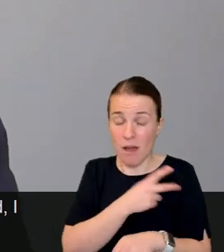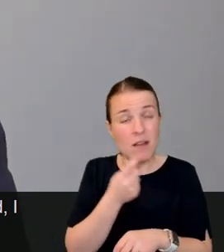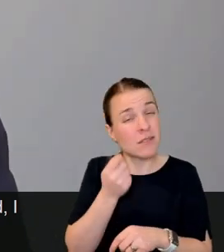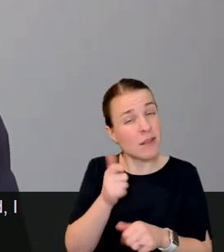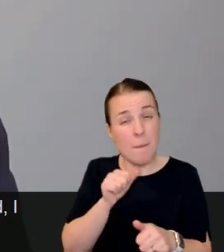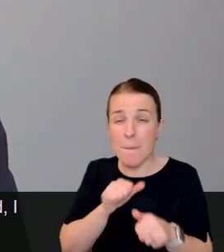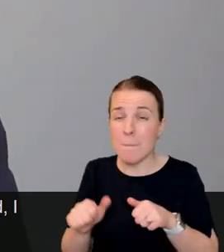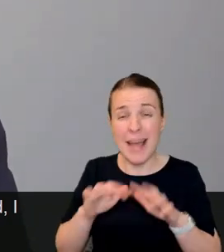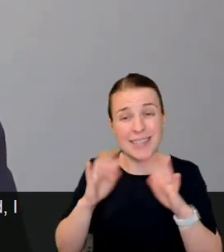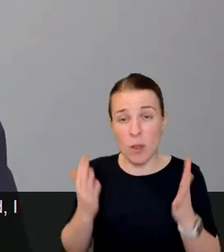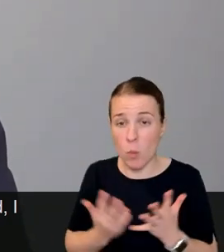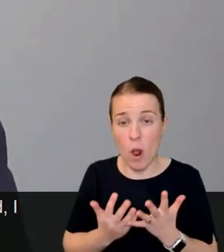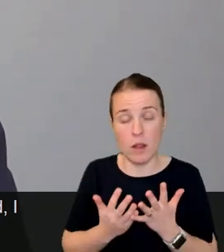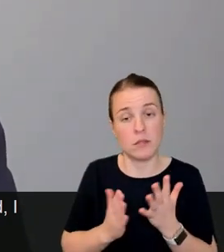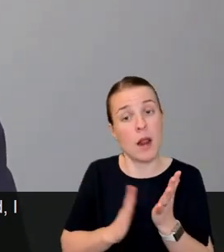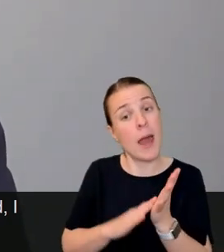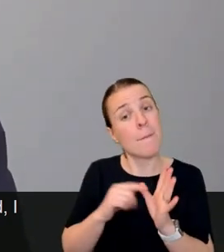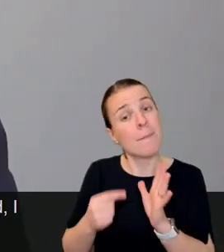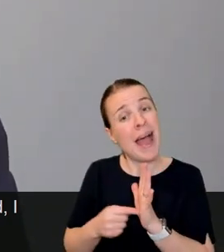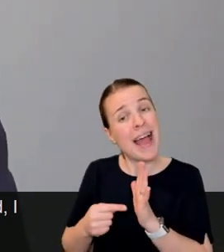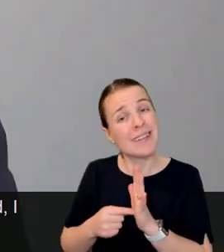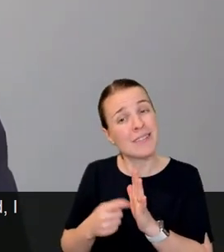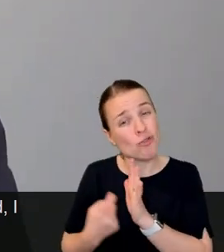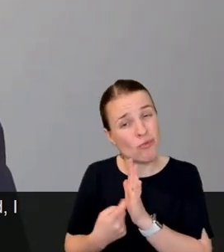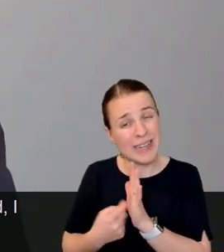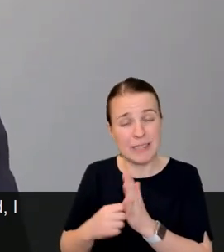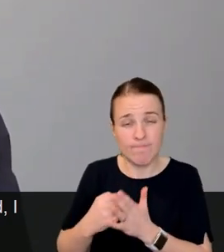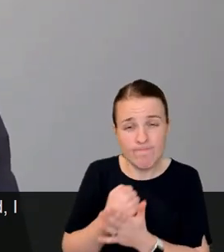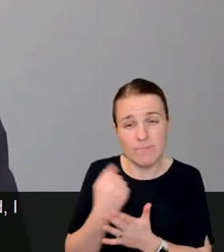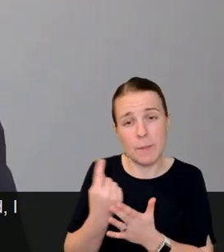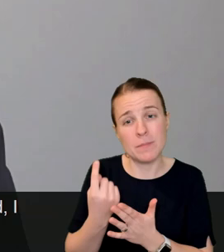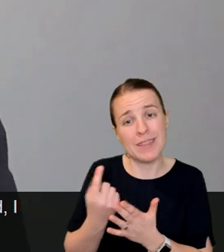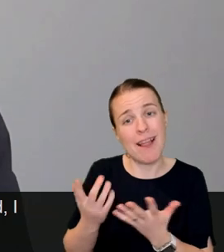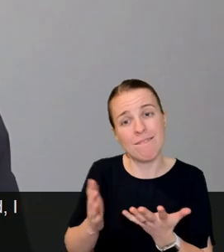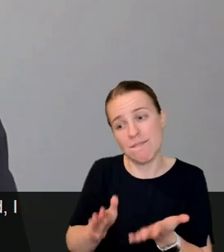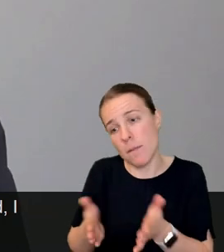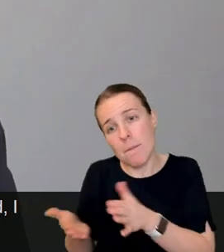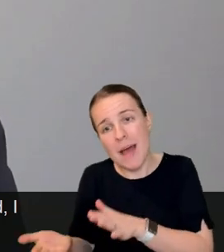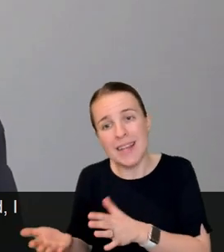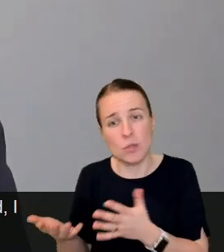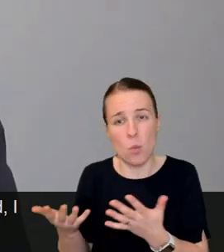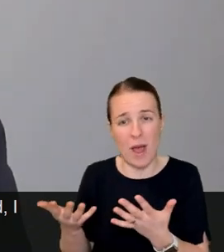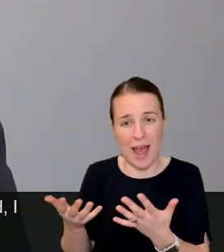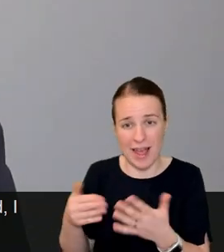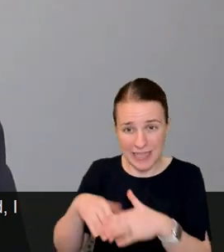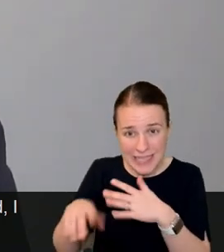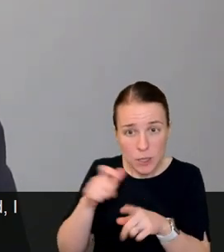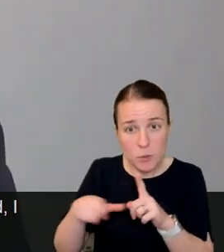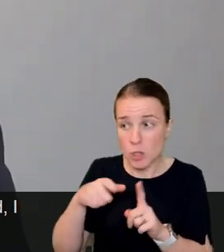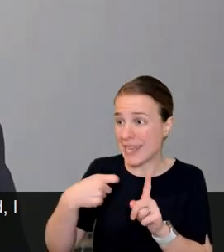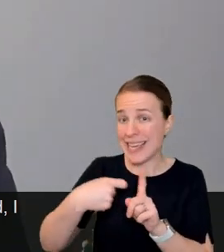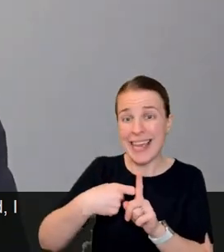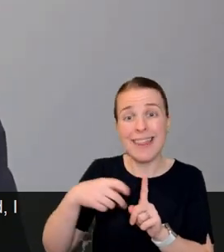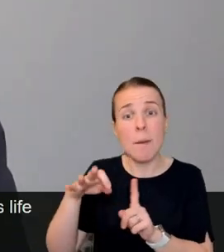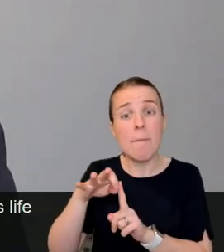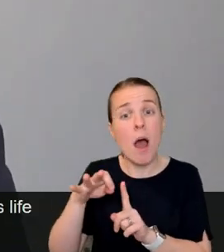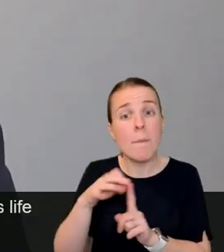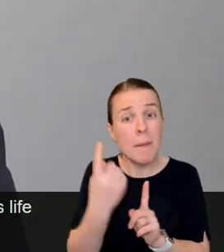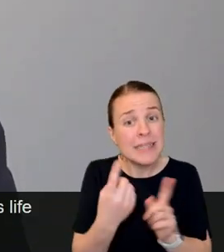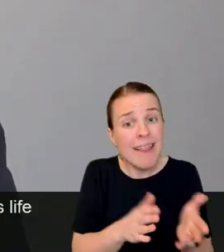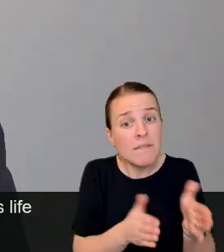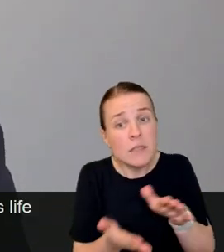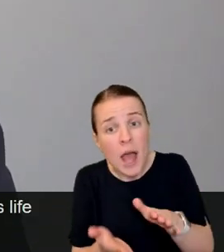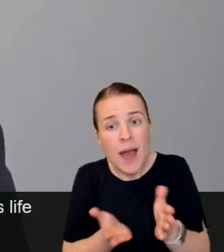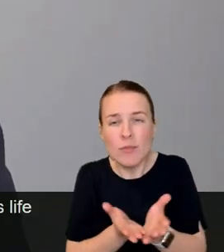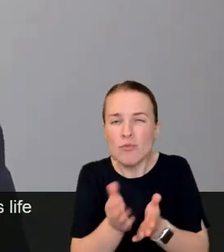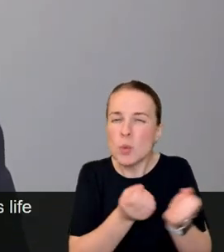Croydon lost his life serving the community. Keith Palmer lost his life serving his community. So I don't in any way take